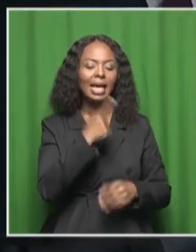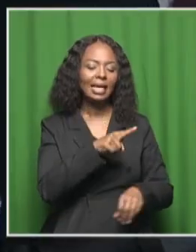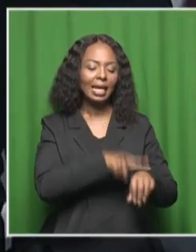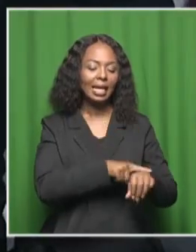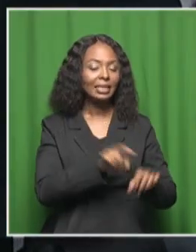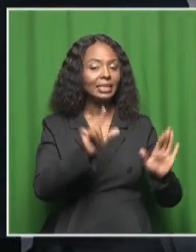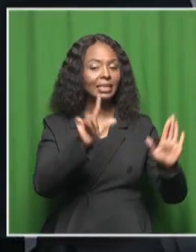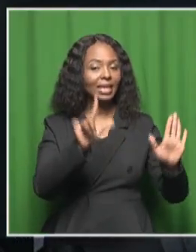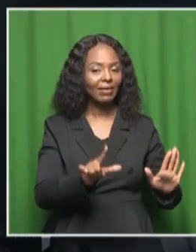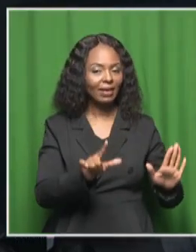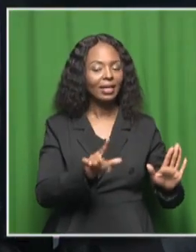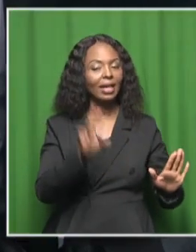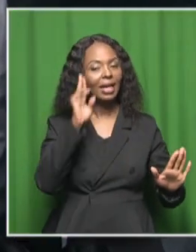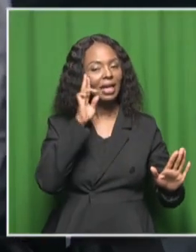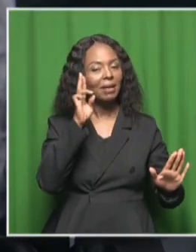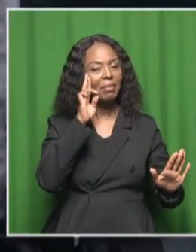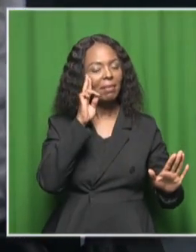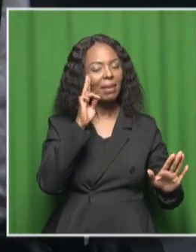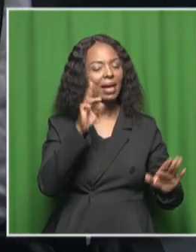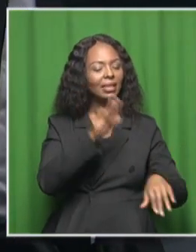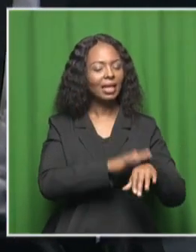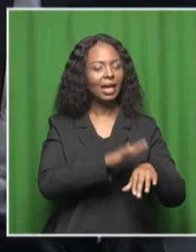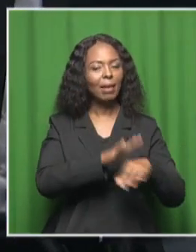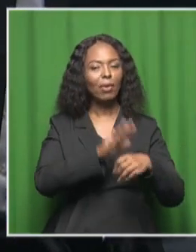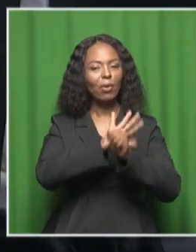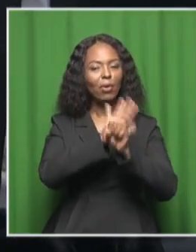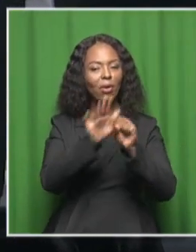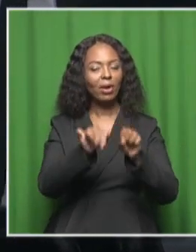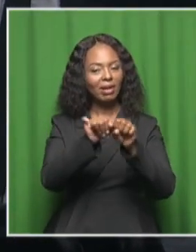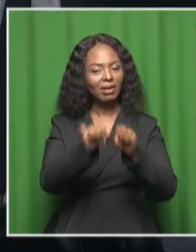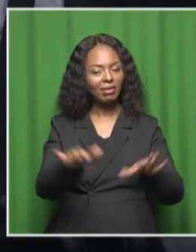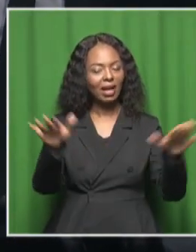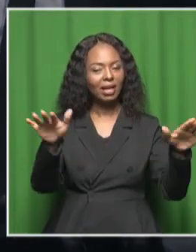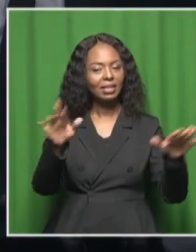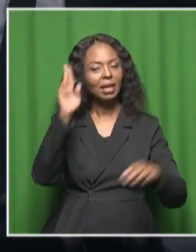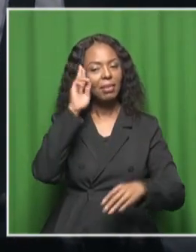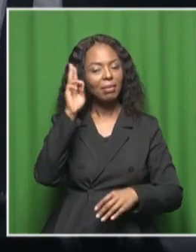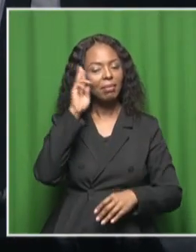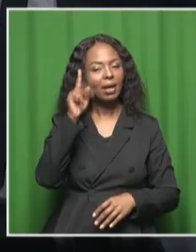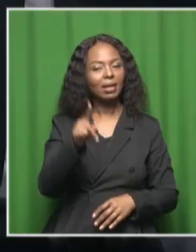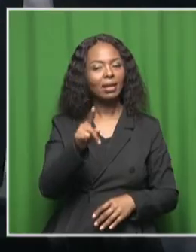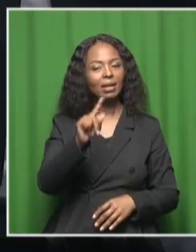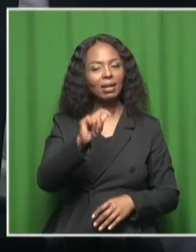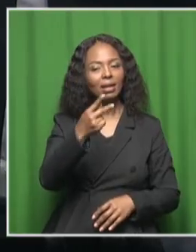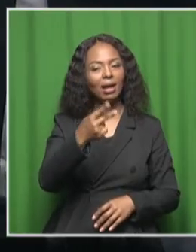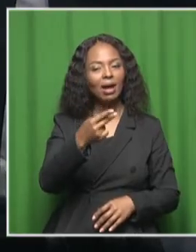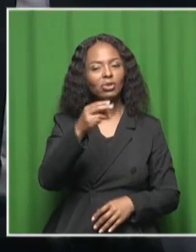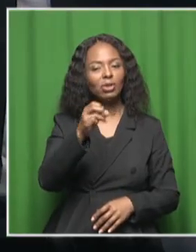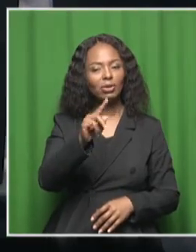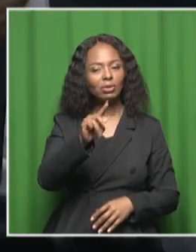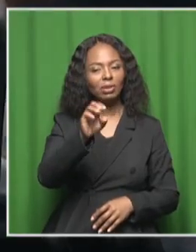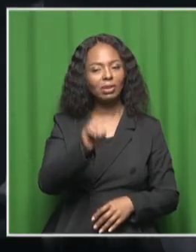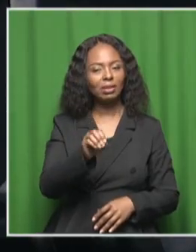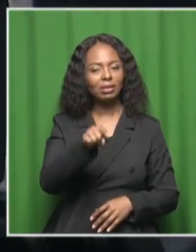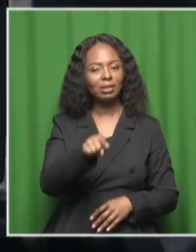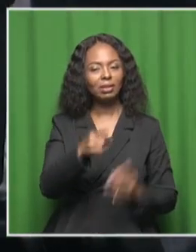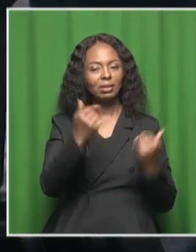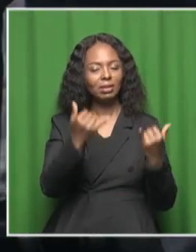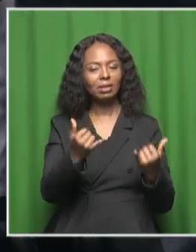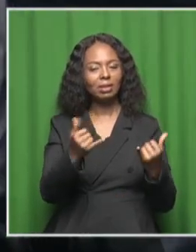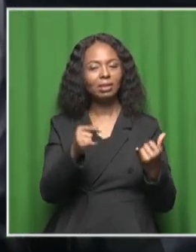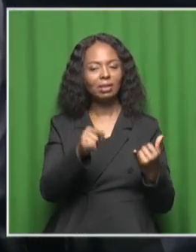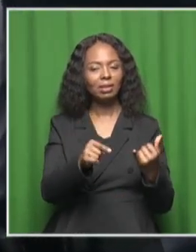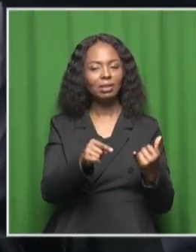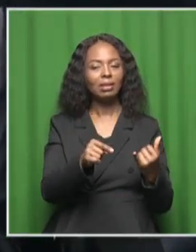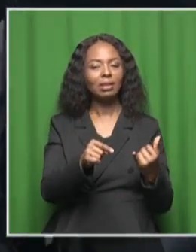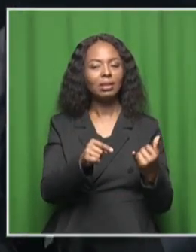Remember, it was during the COVID days, so it was me, EP, Sestoko Didiza, the speaker, and him on the call.